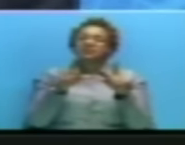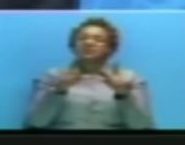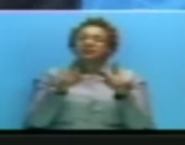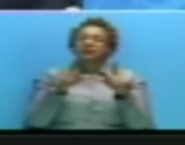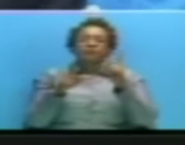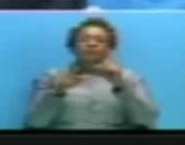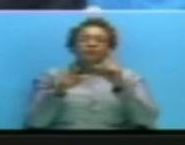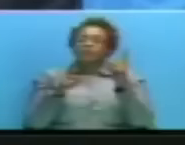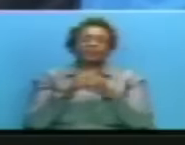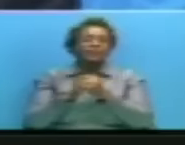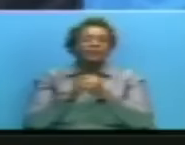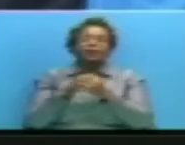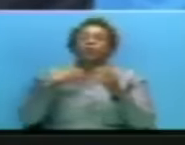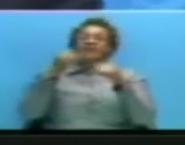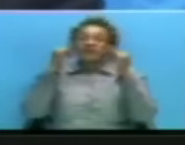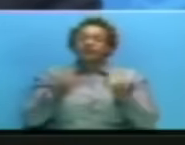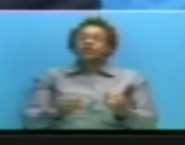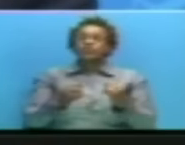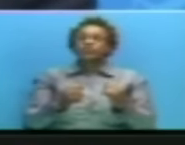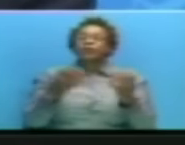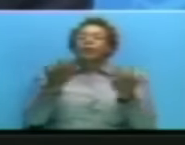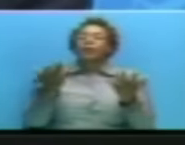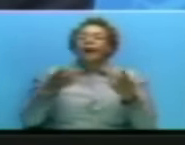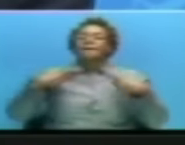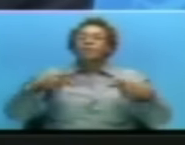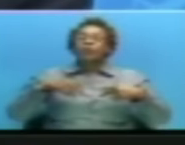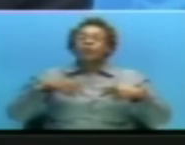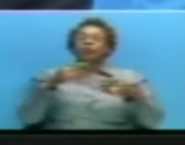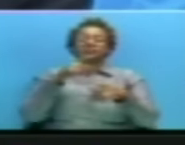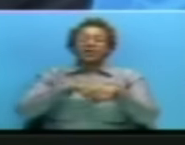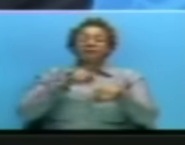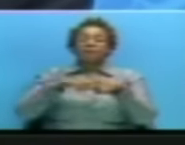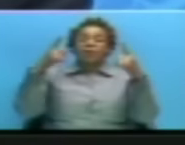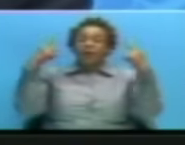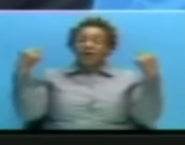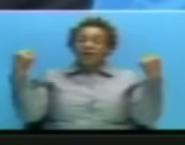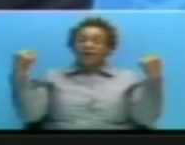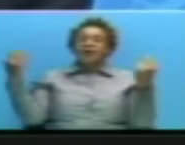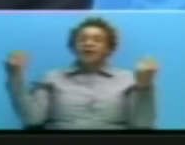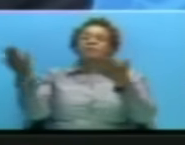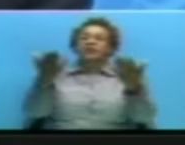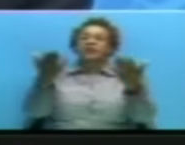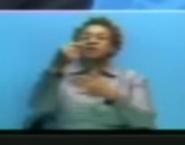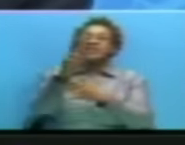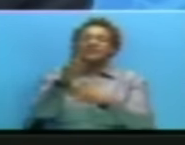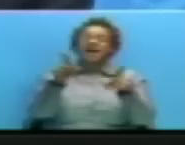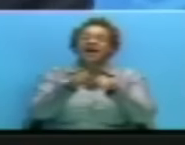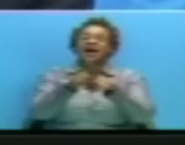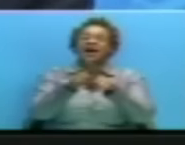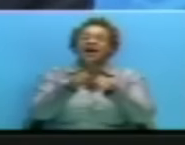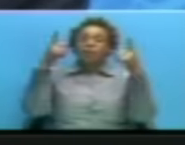of context again. There's a new culture now where people are doing their weddings and bringing them on TV. Yes. As wedding